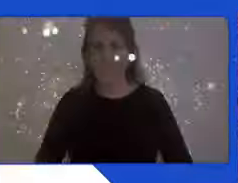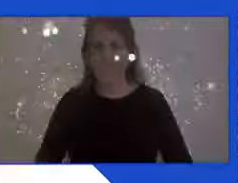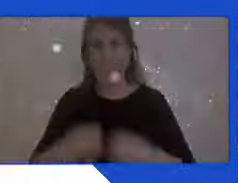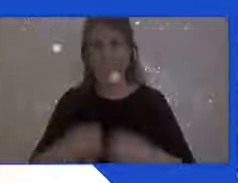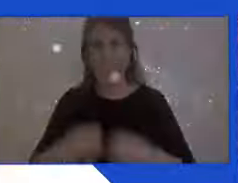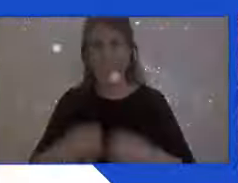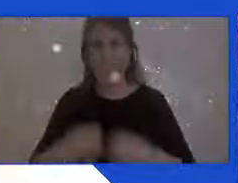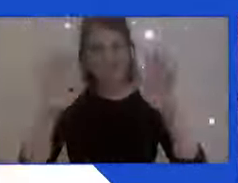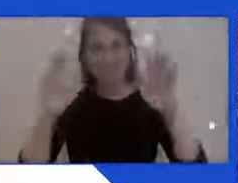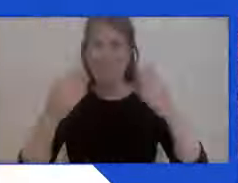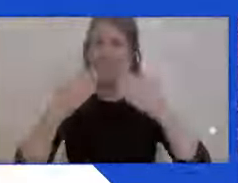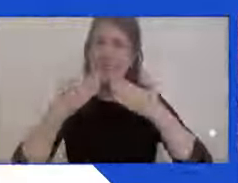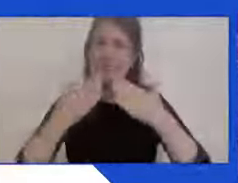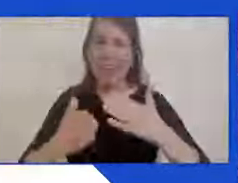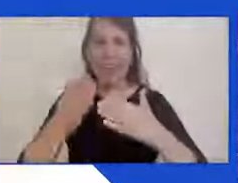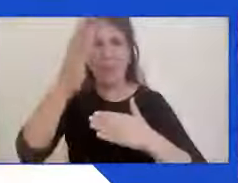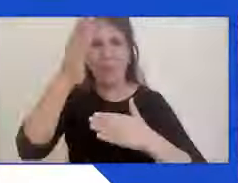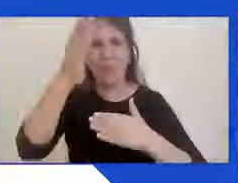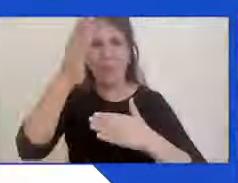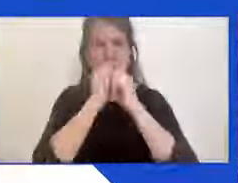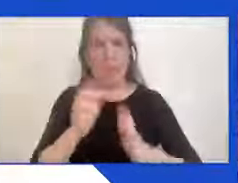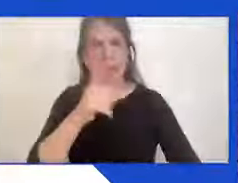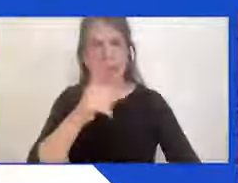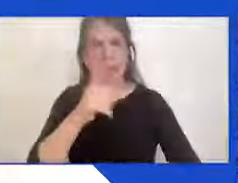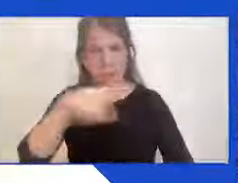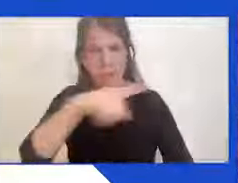Thank you. God bless you.